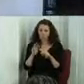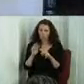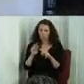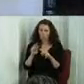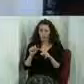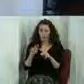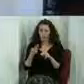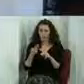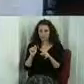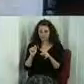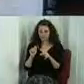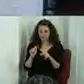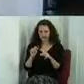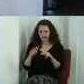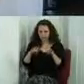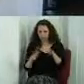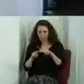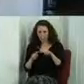Nutrisystem.